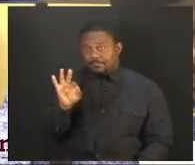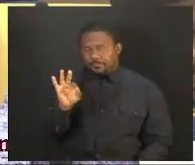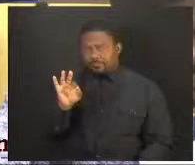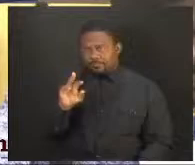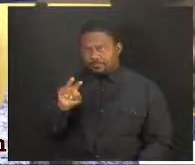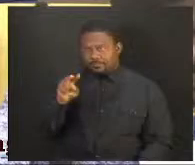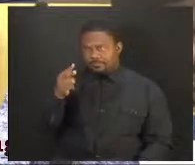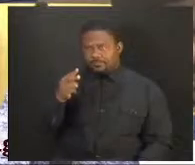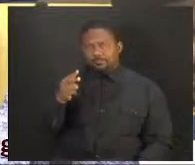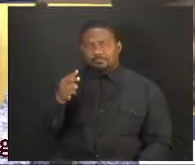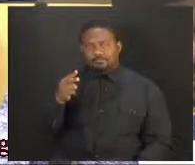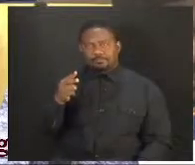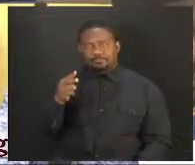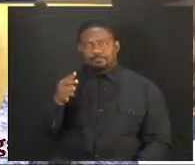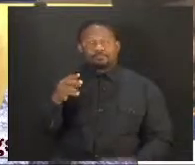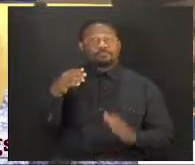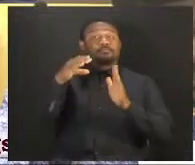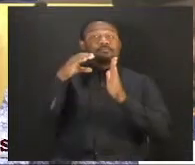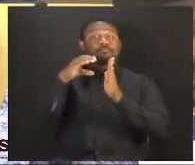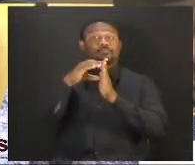paragraph, line